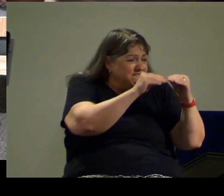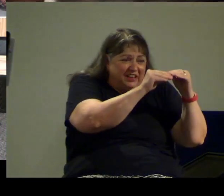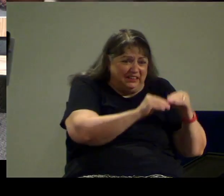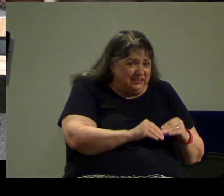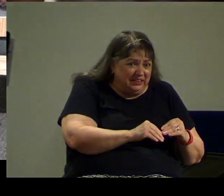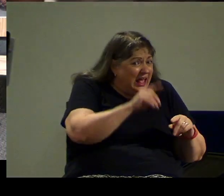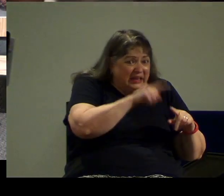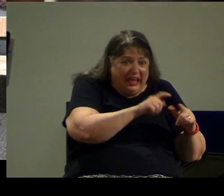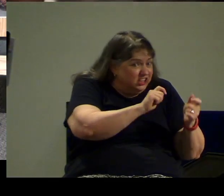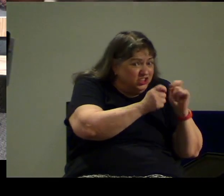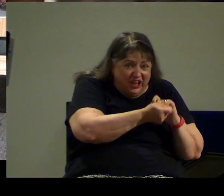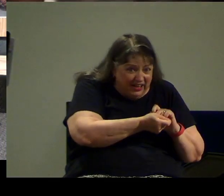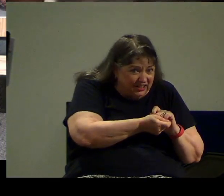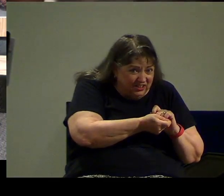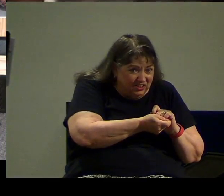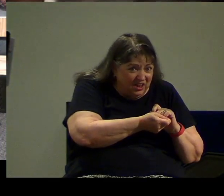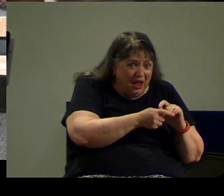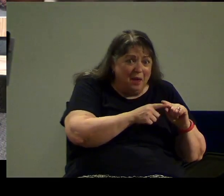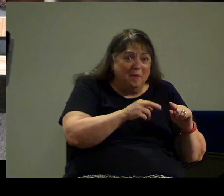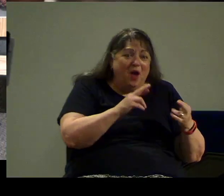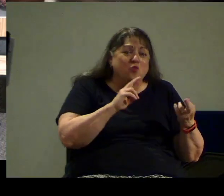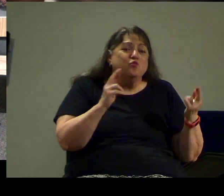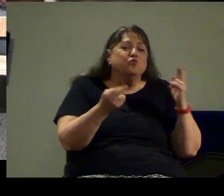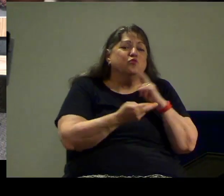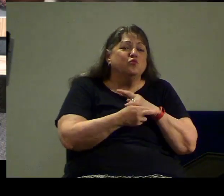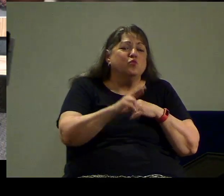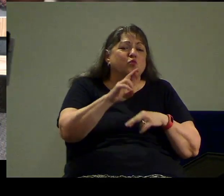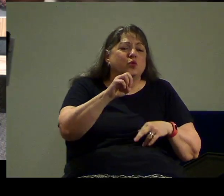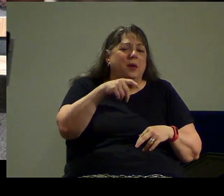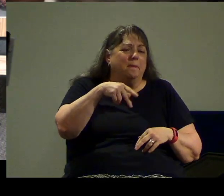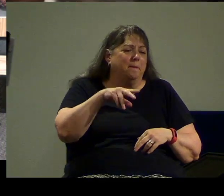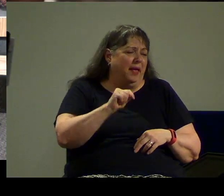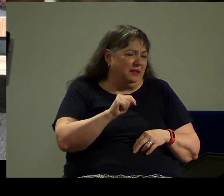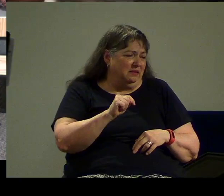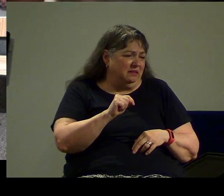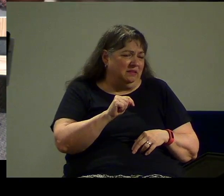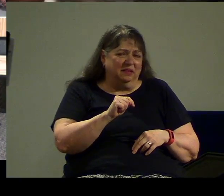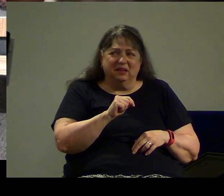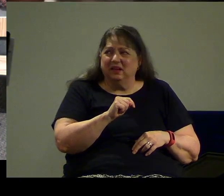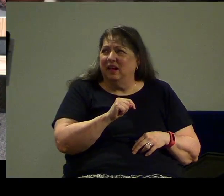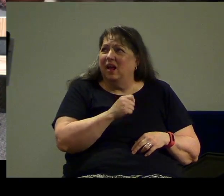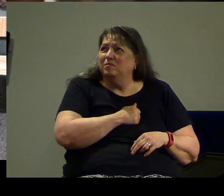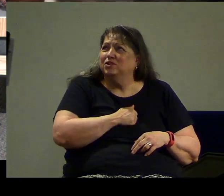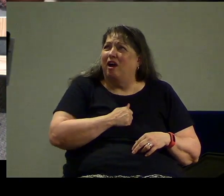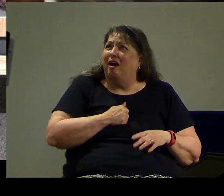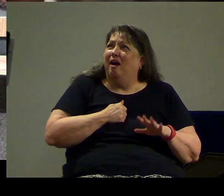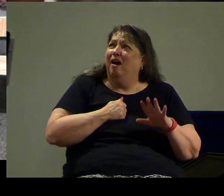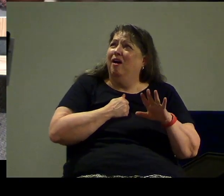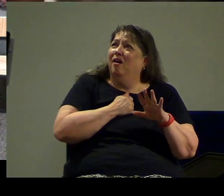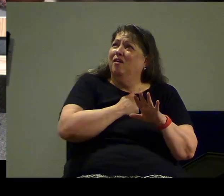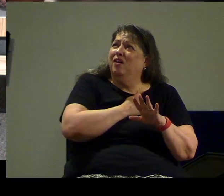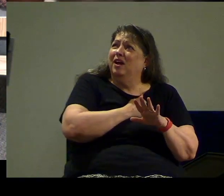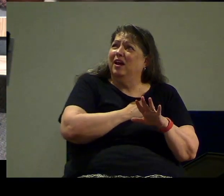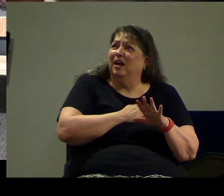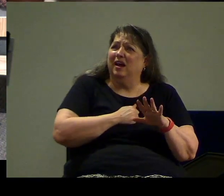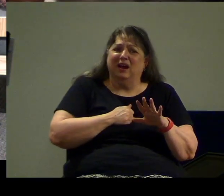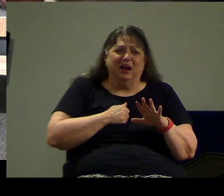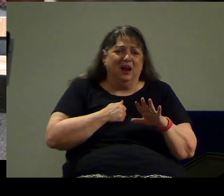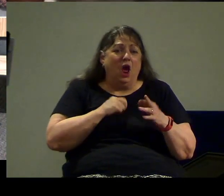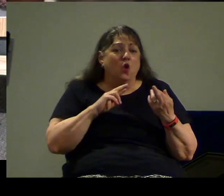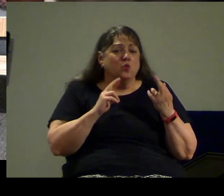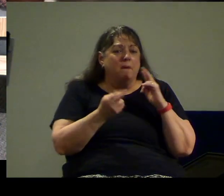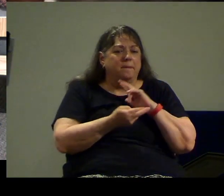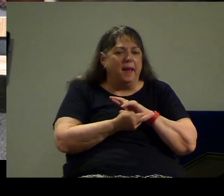repented. Repentance is a good thing. I always preached, repentance is a doorway to